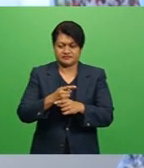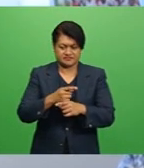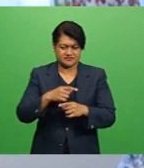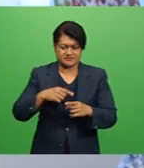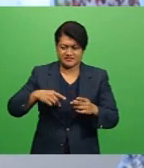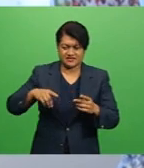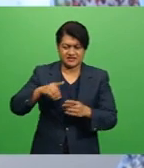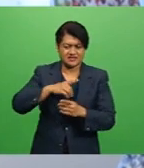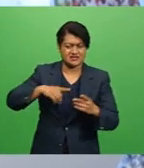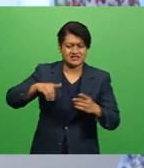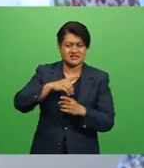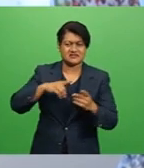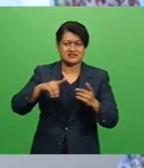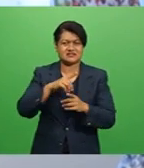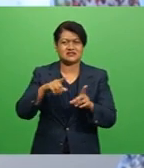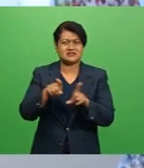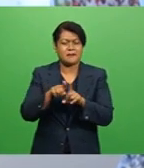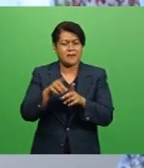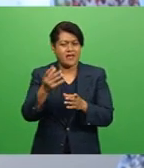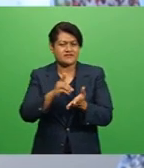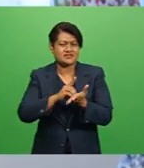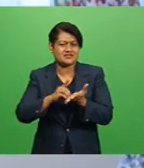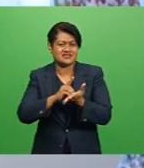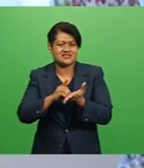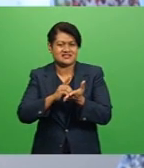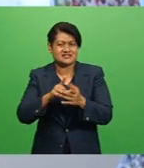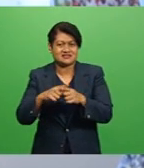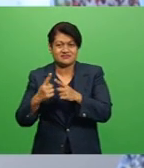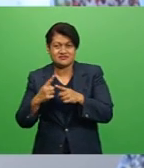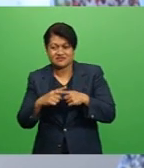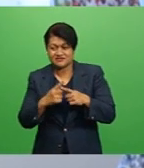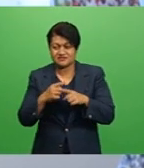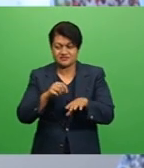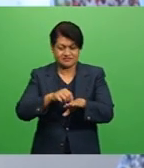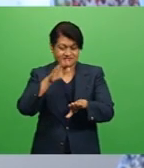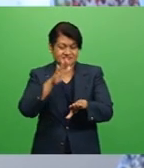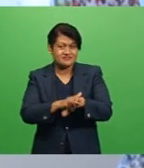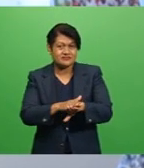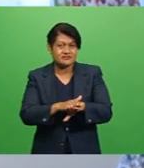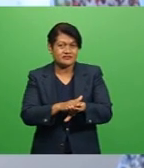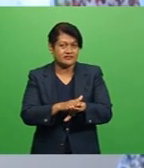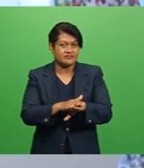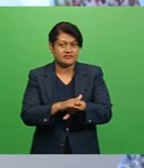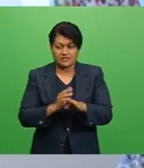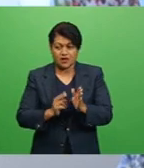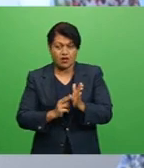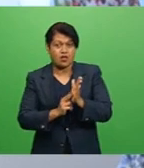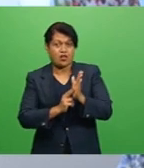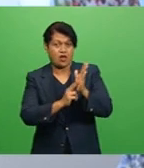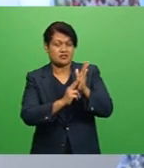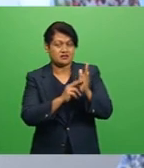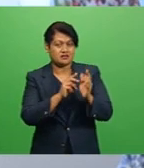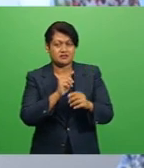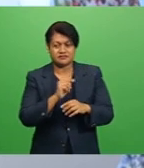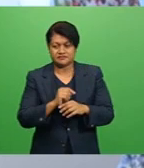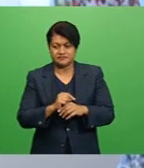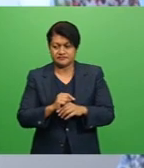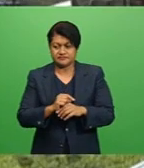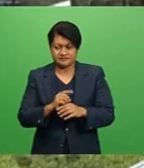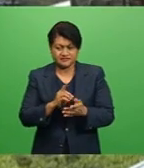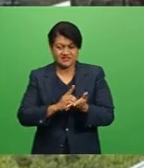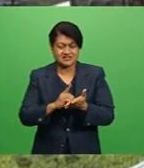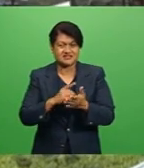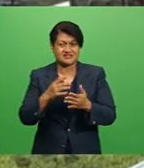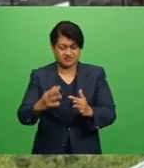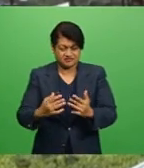problems with dengue and leptospirosis and typhoid, and the north up there is a hotspot